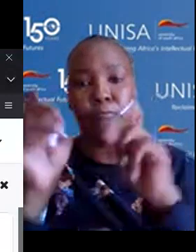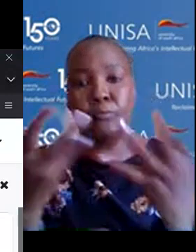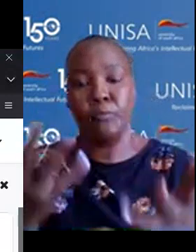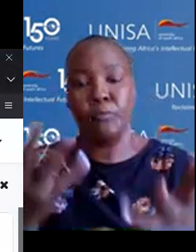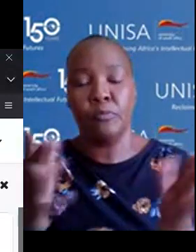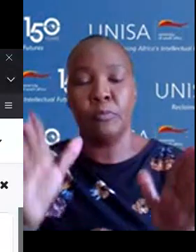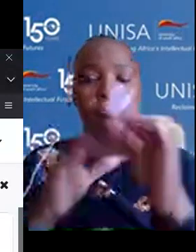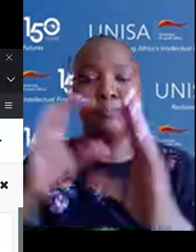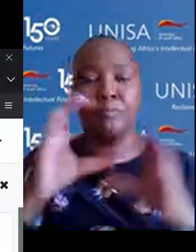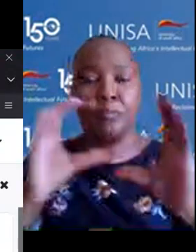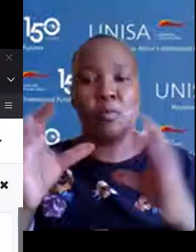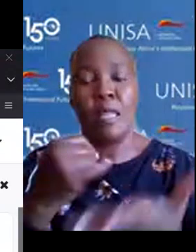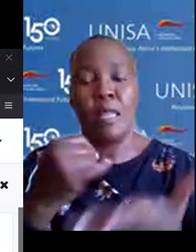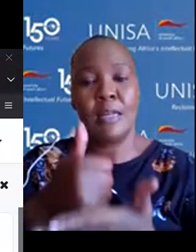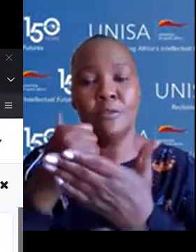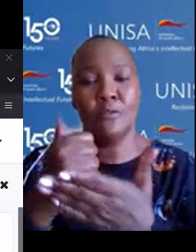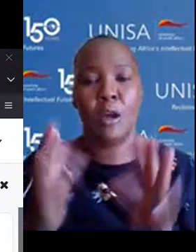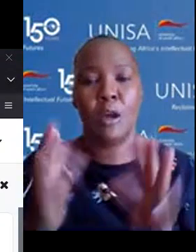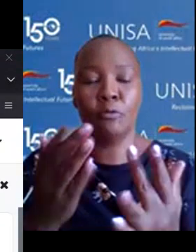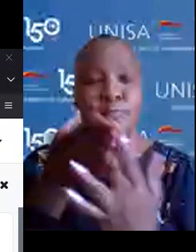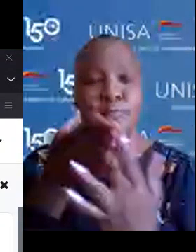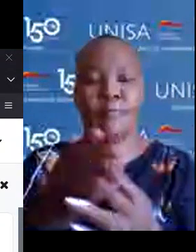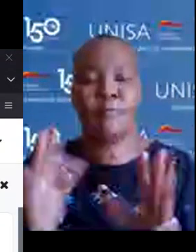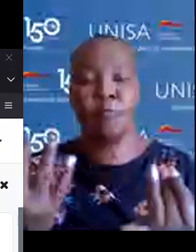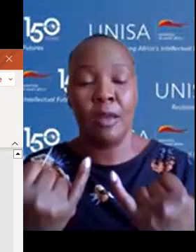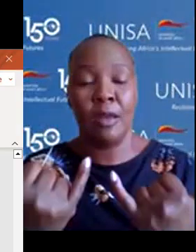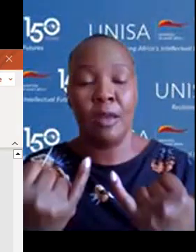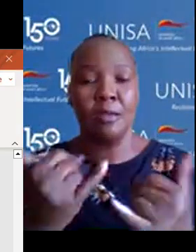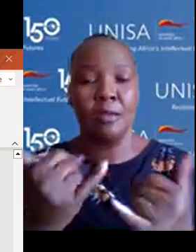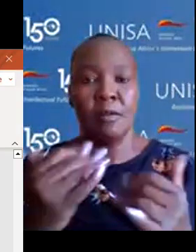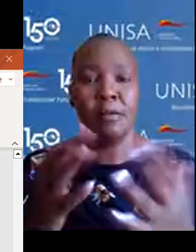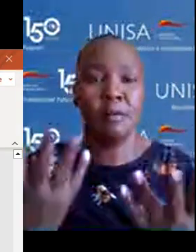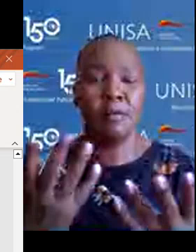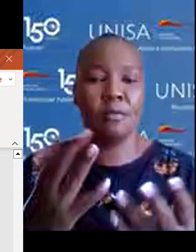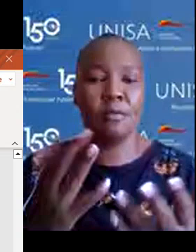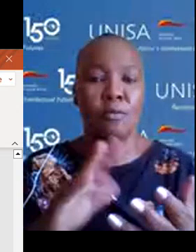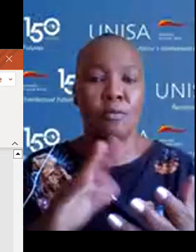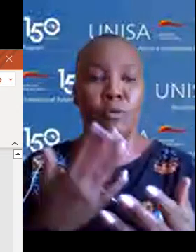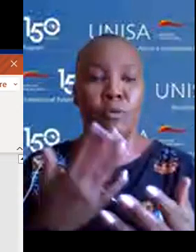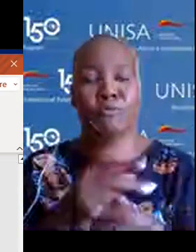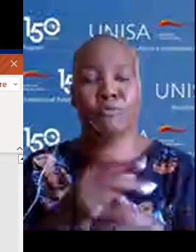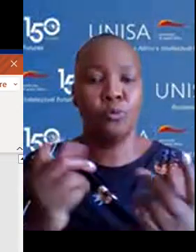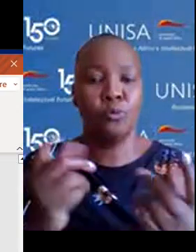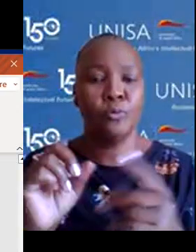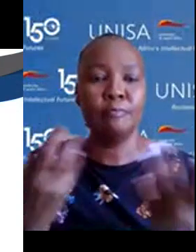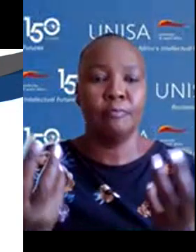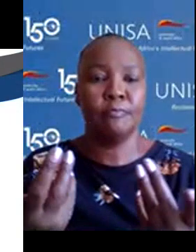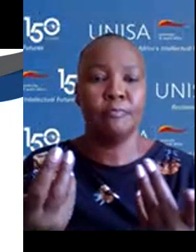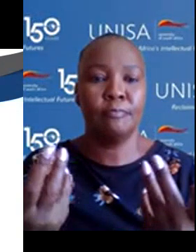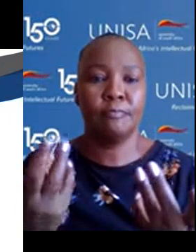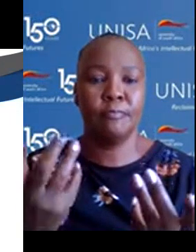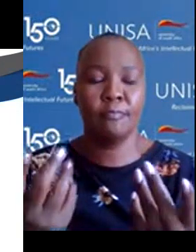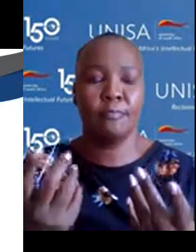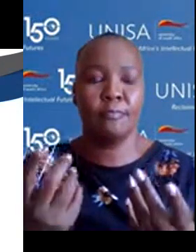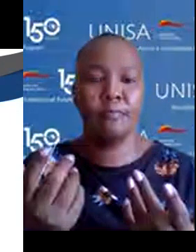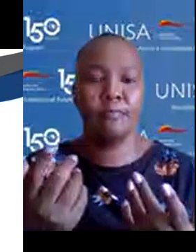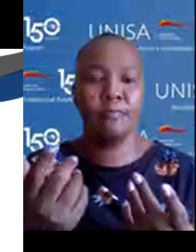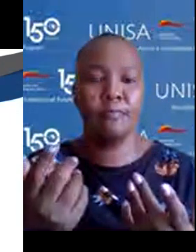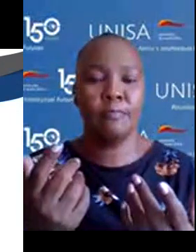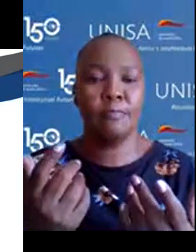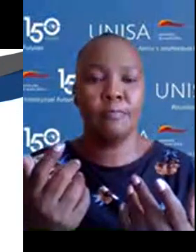site. But for now, I just really want you to get